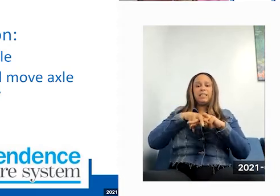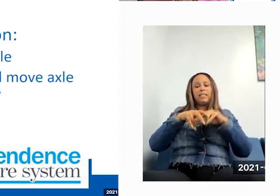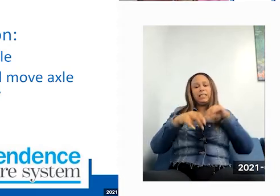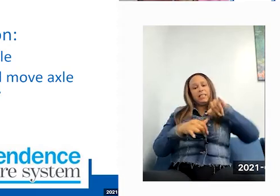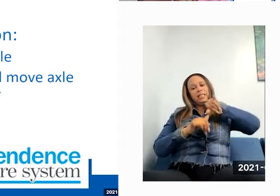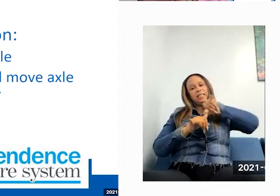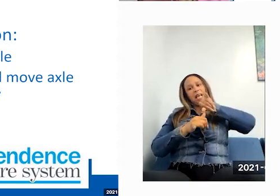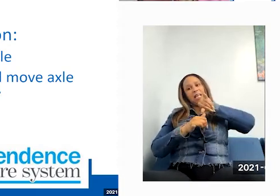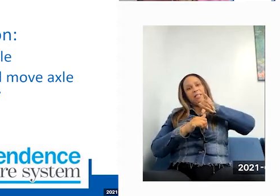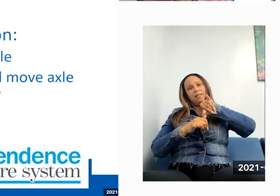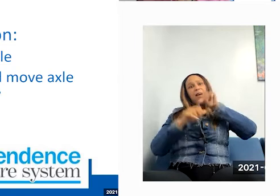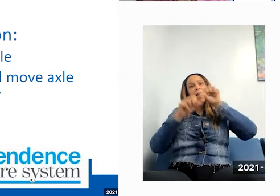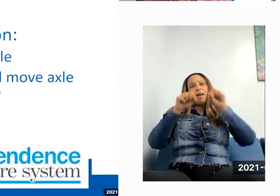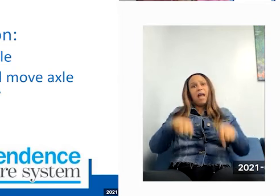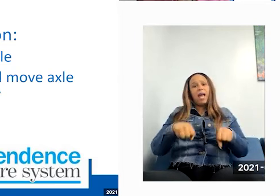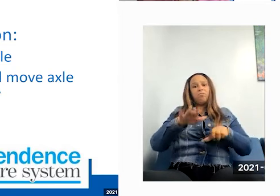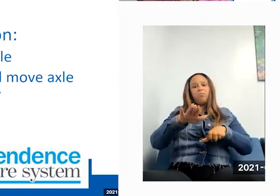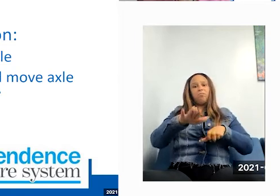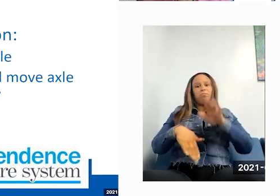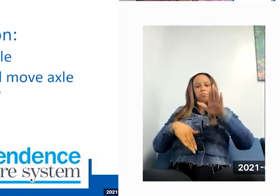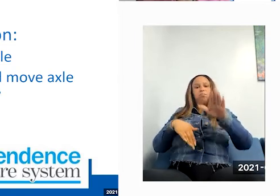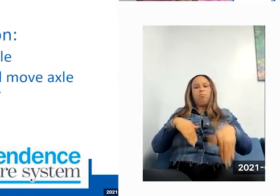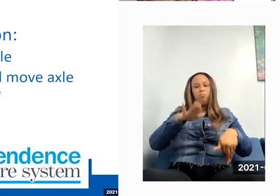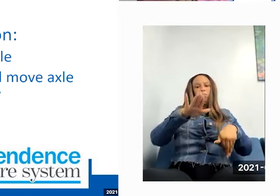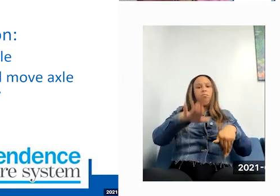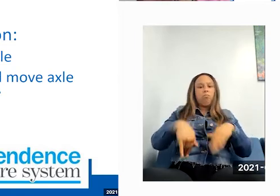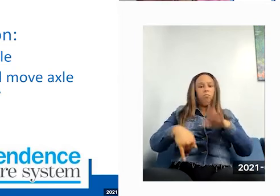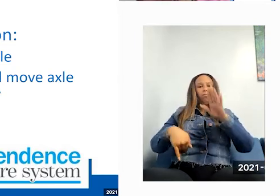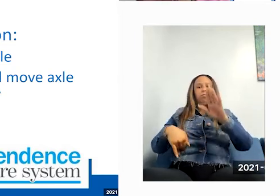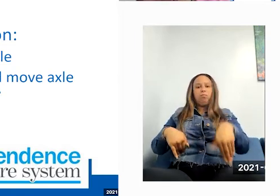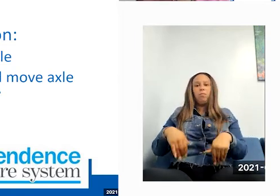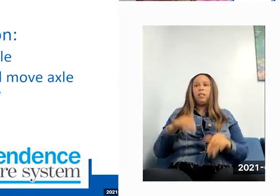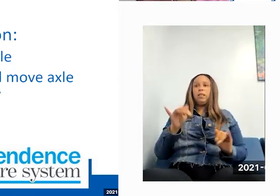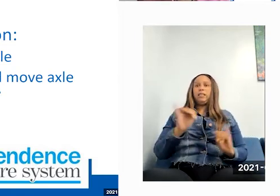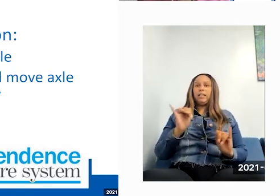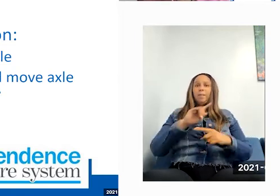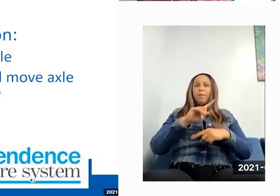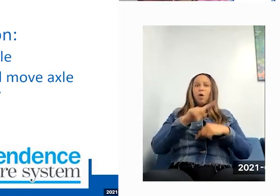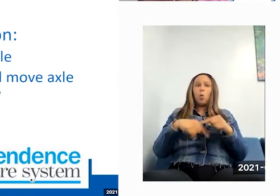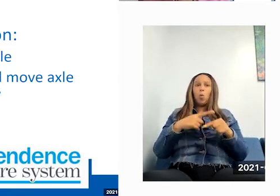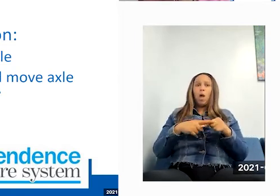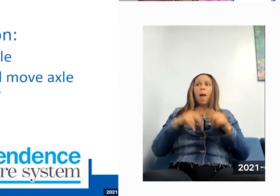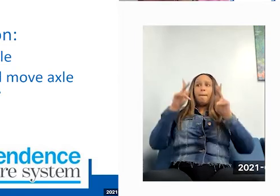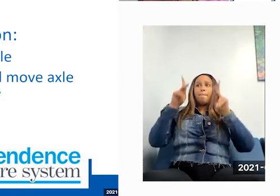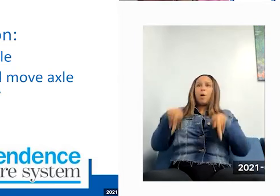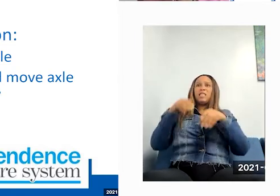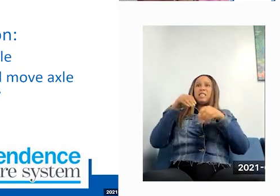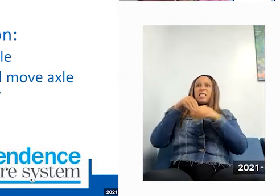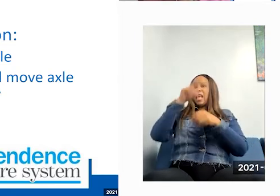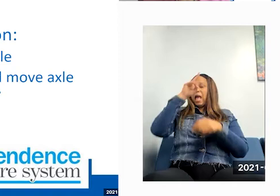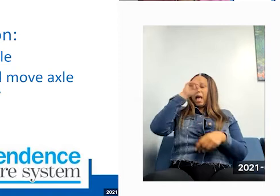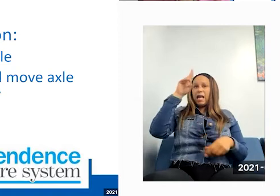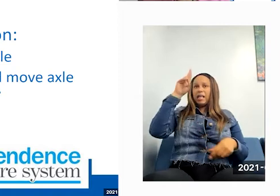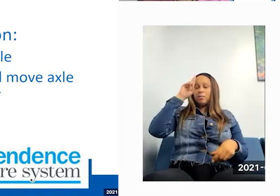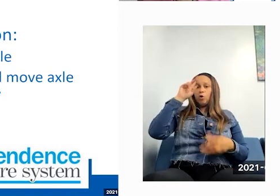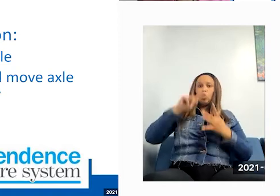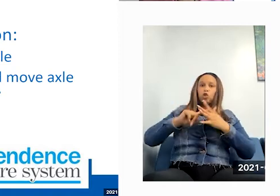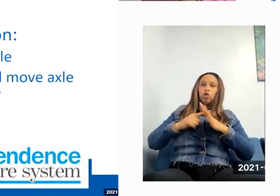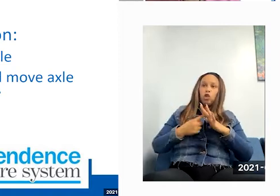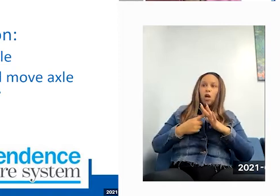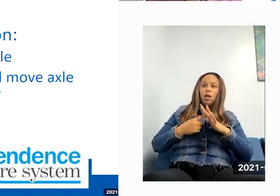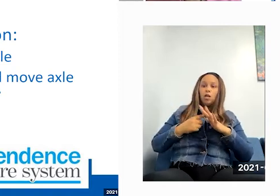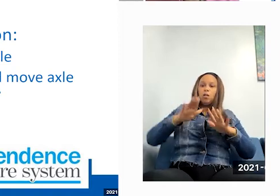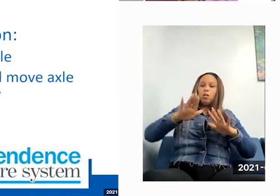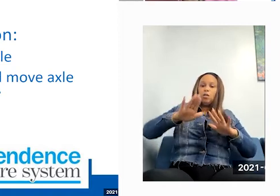heel strike. Just like an ambulatory person starts the step by putting their heel to the ground, that's how a